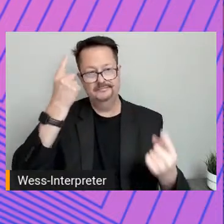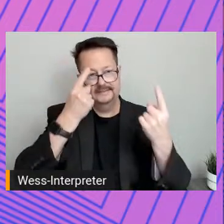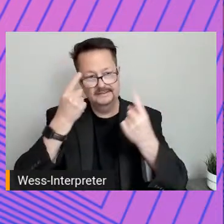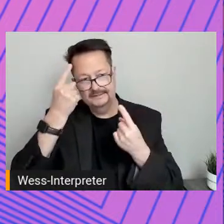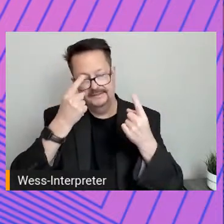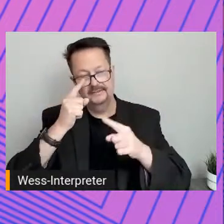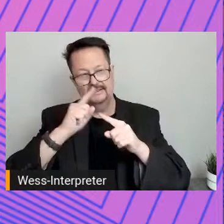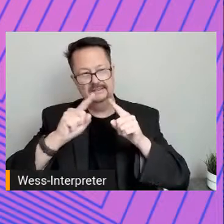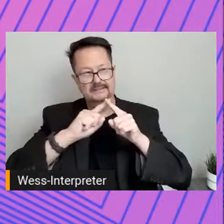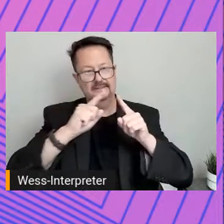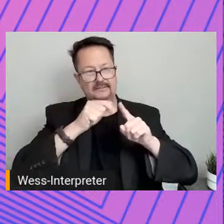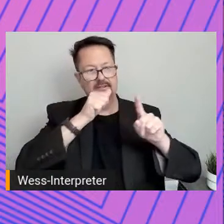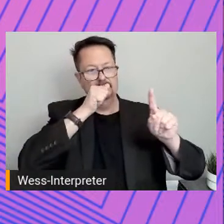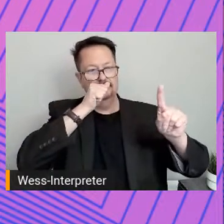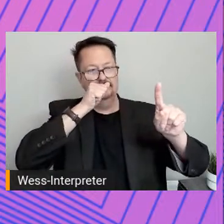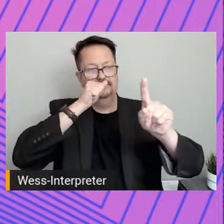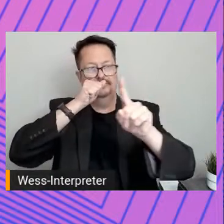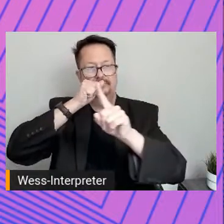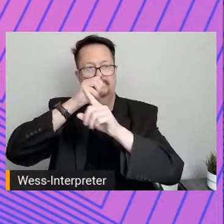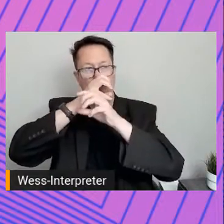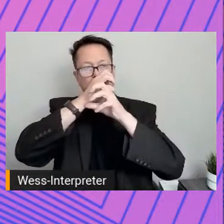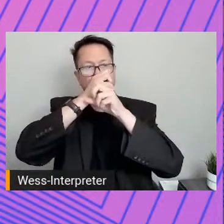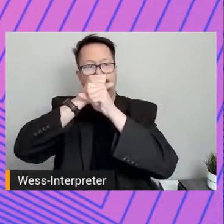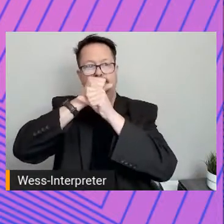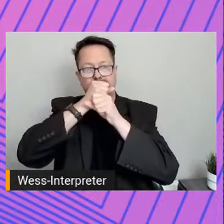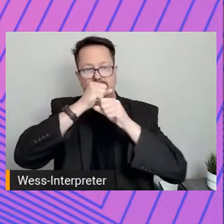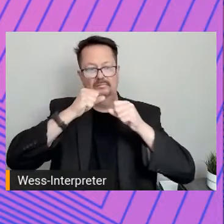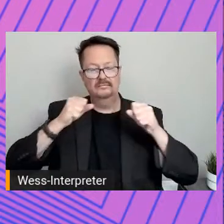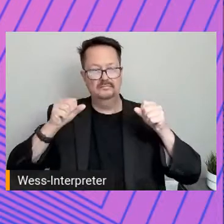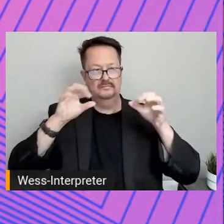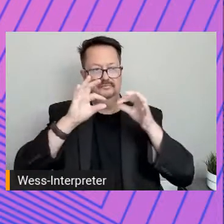security pieces around your workloads as well. And in this case, it